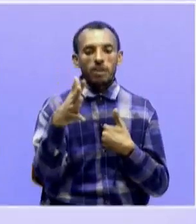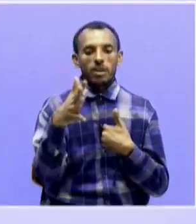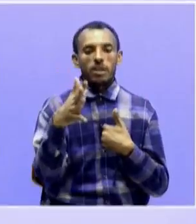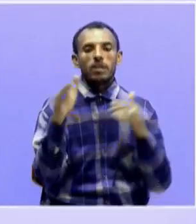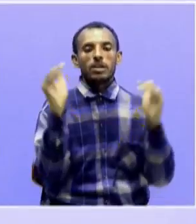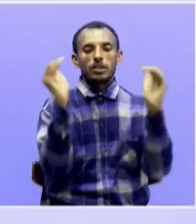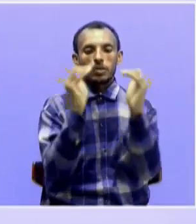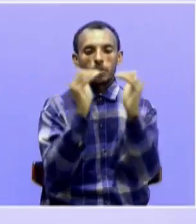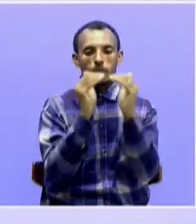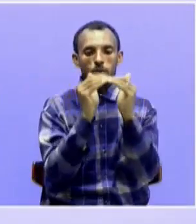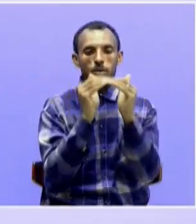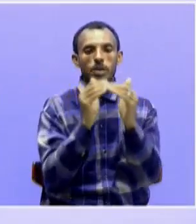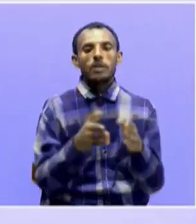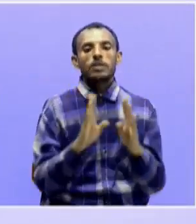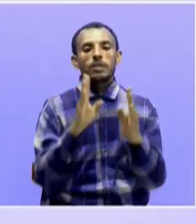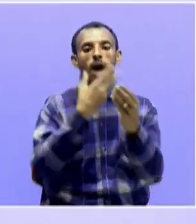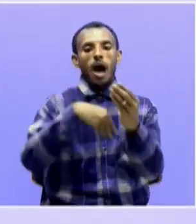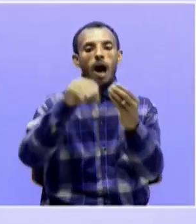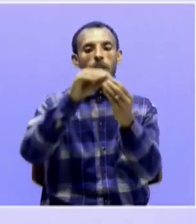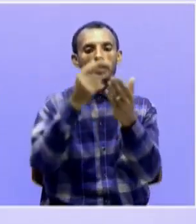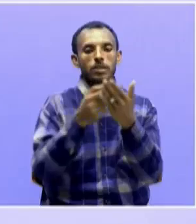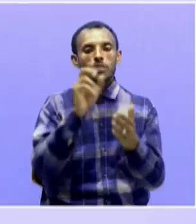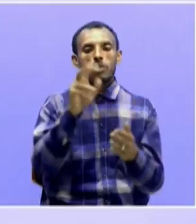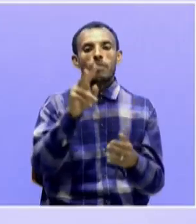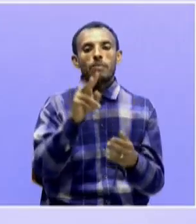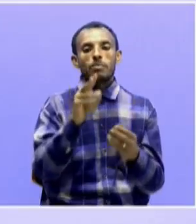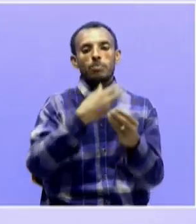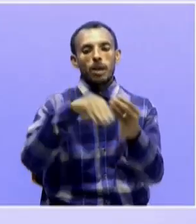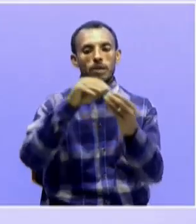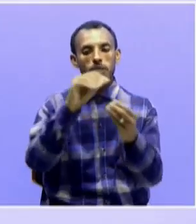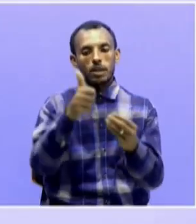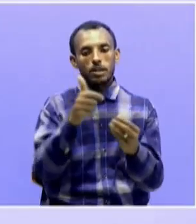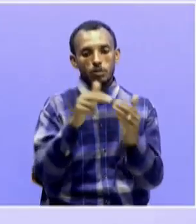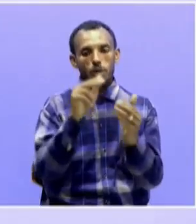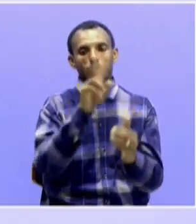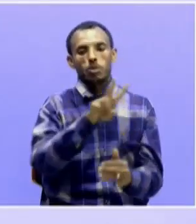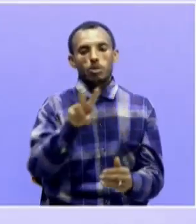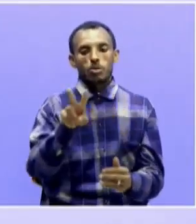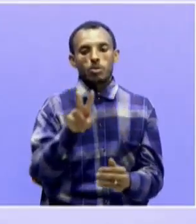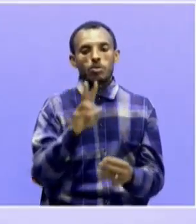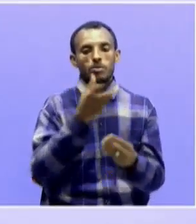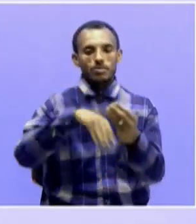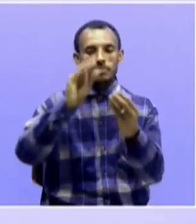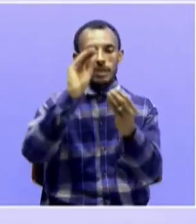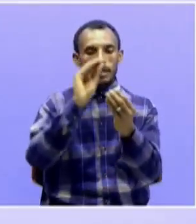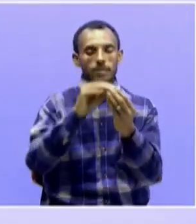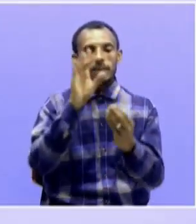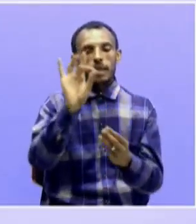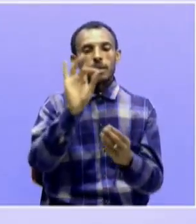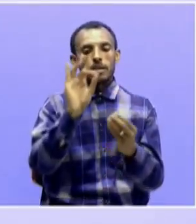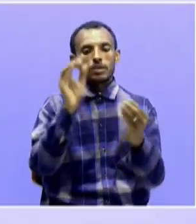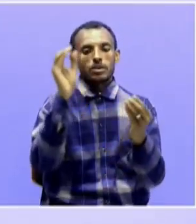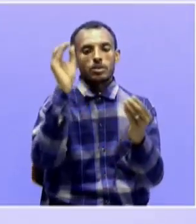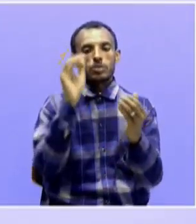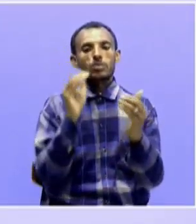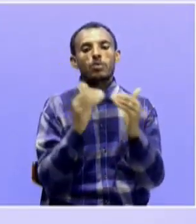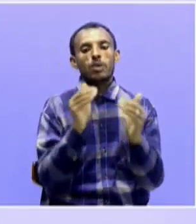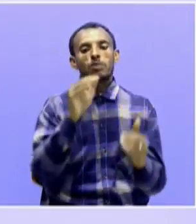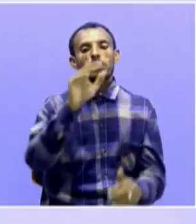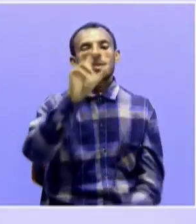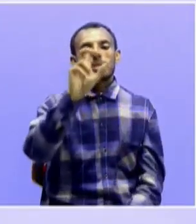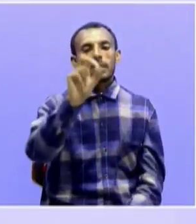equal to, let's add this, 12 plus 10 is 22, 22 plus 8 is this,